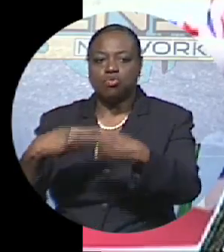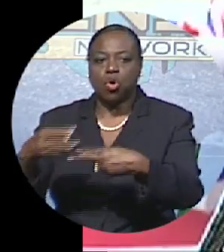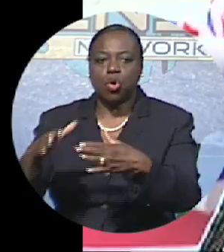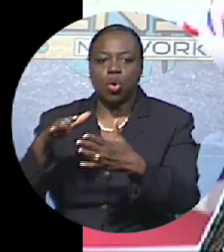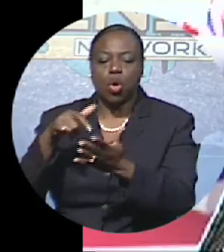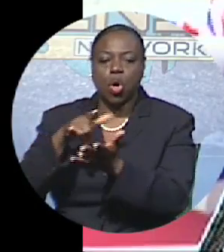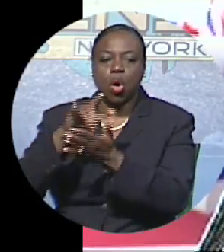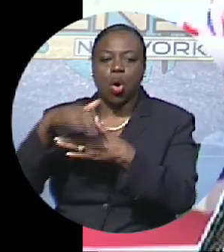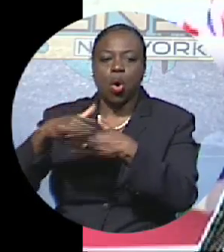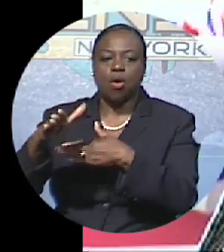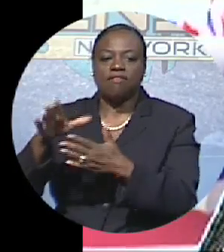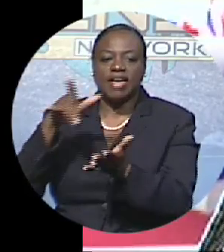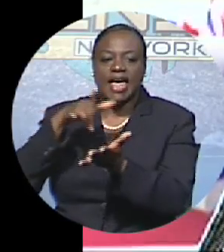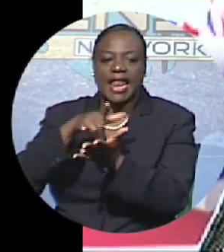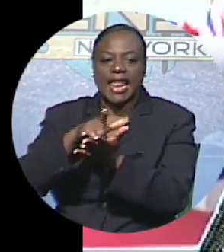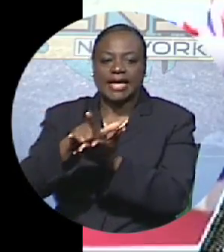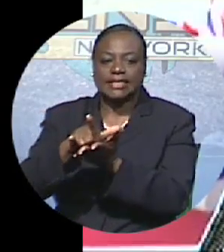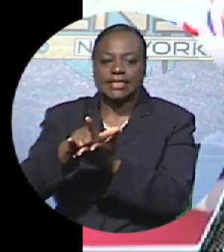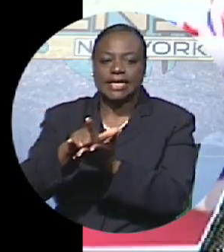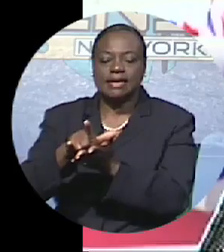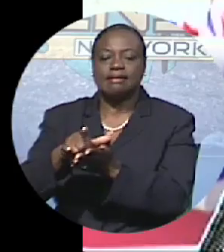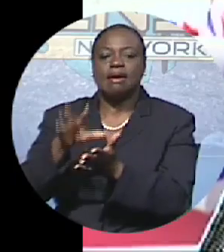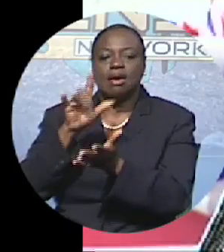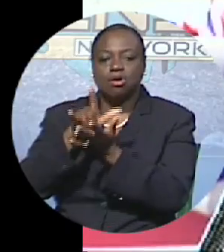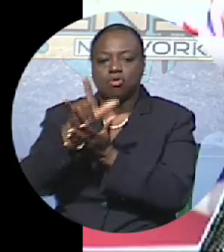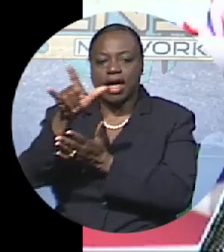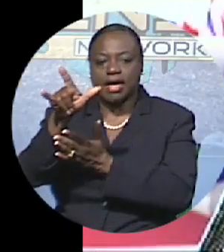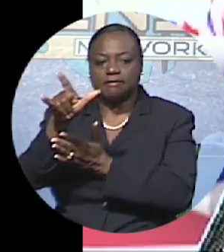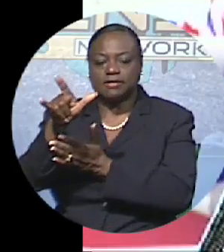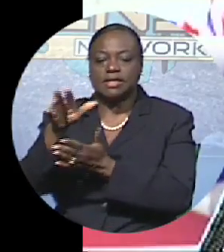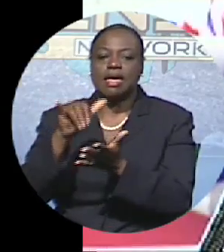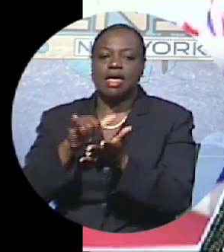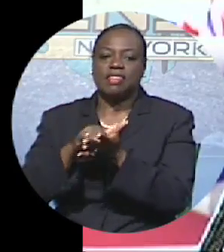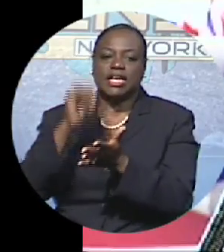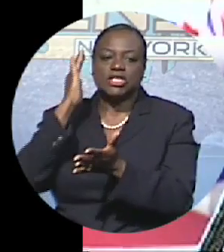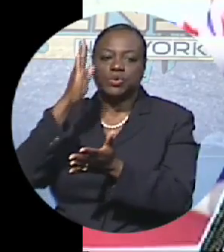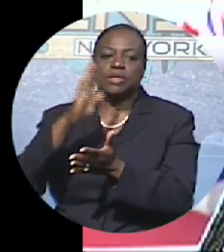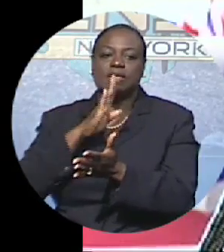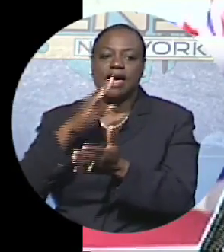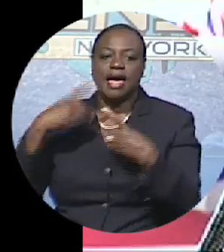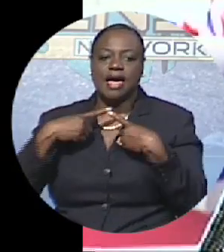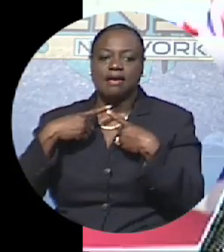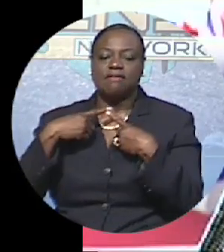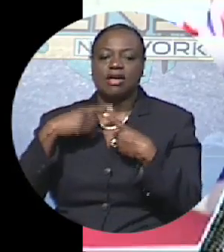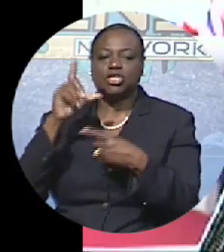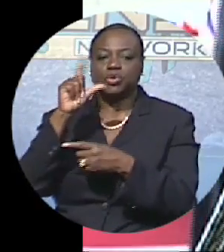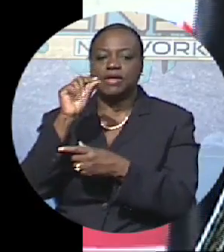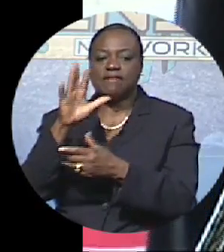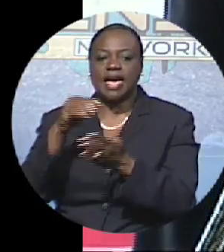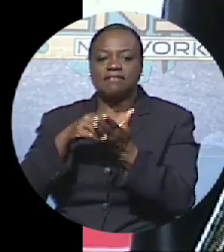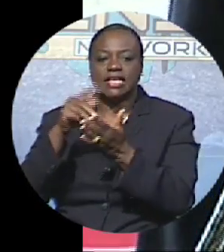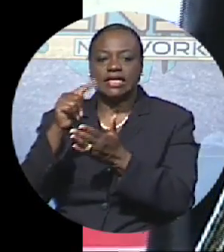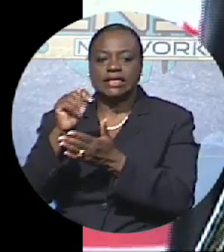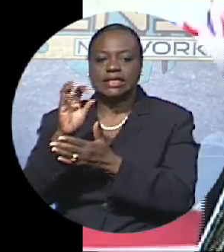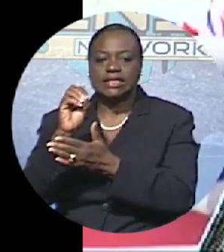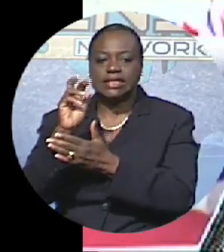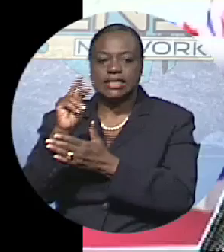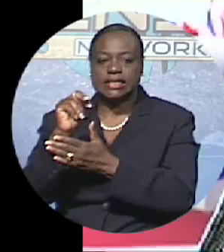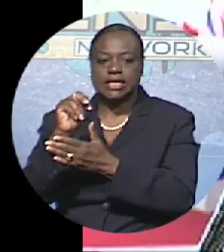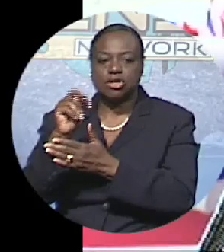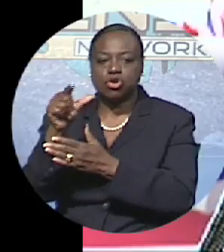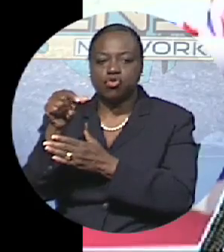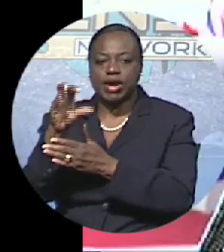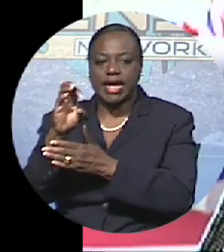landing craft. The landing craft will be fitted with a 25-ton crane and demountable disaster relief